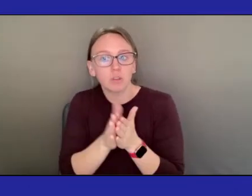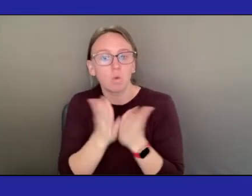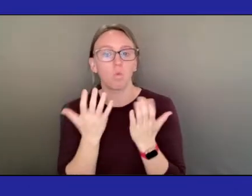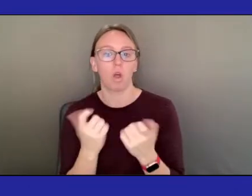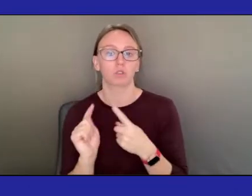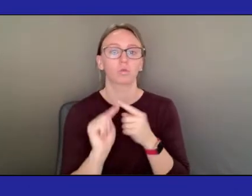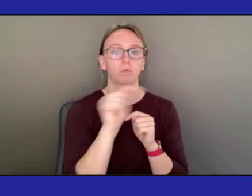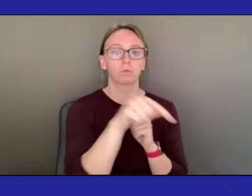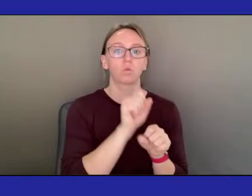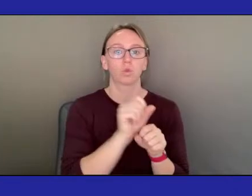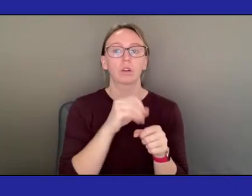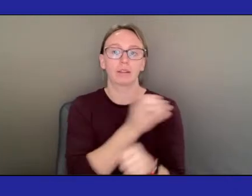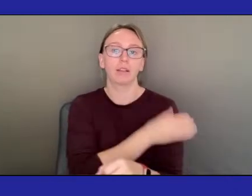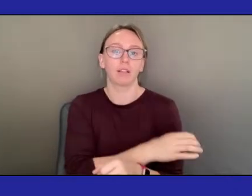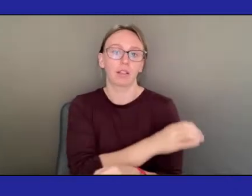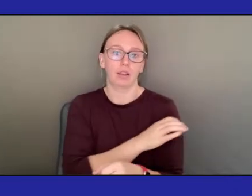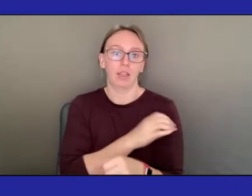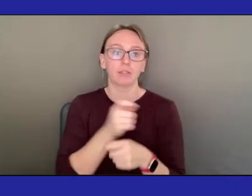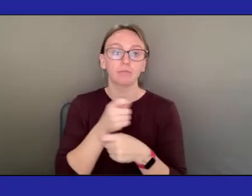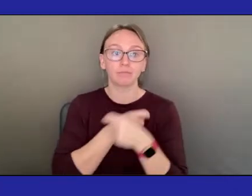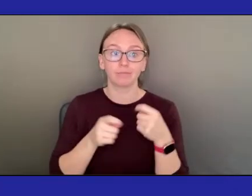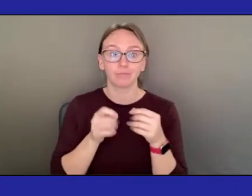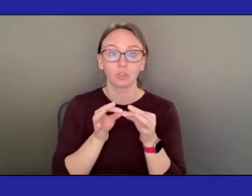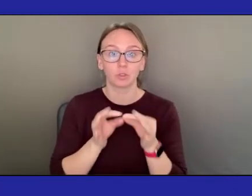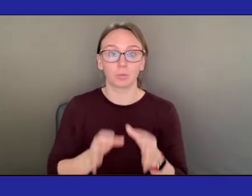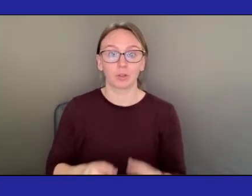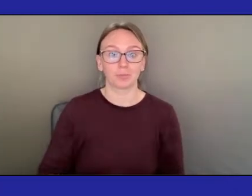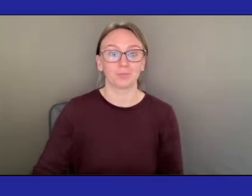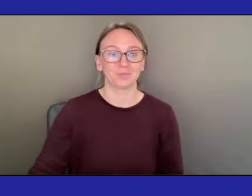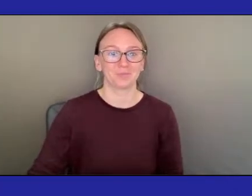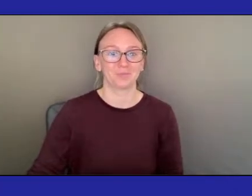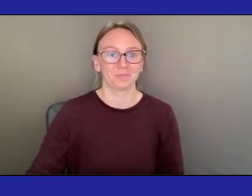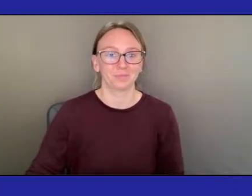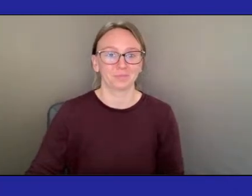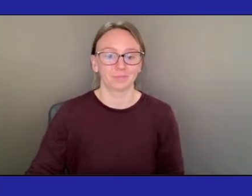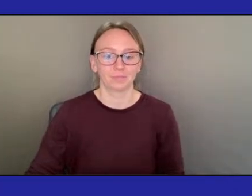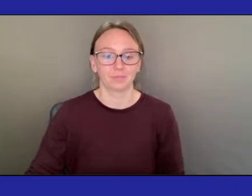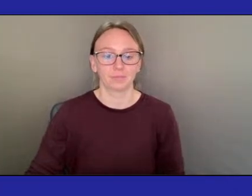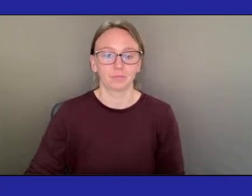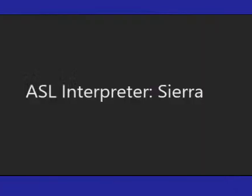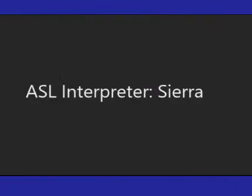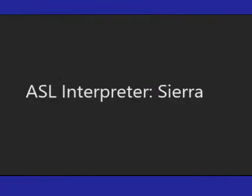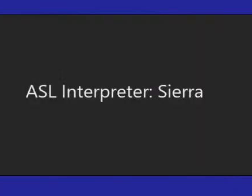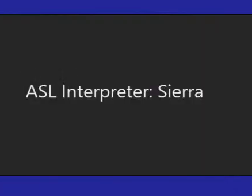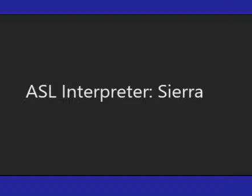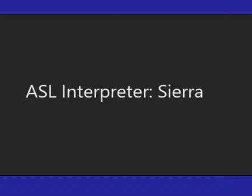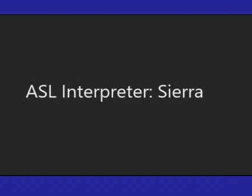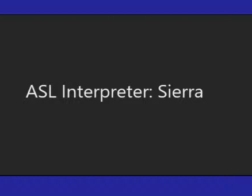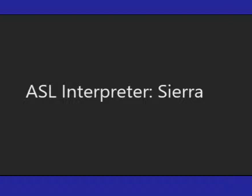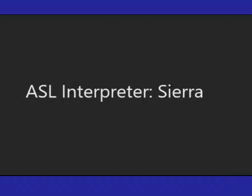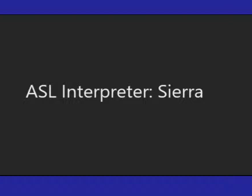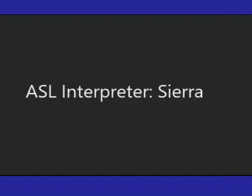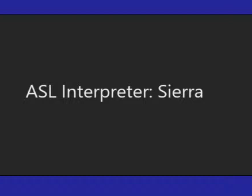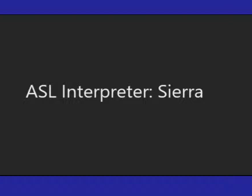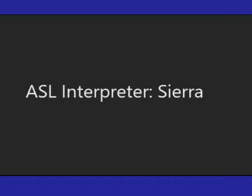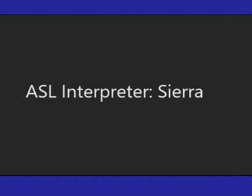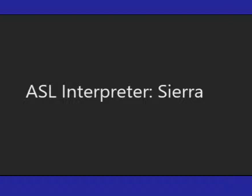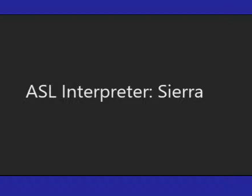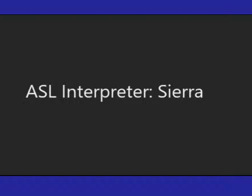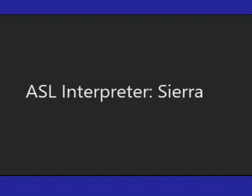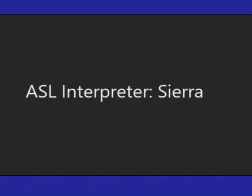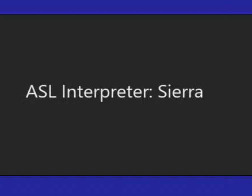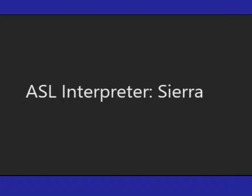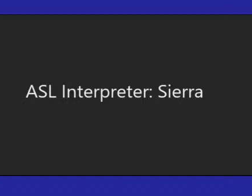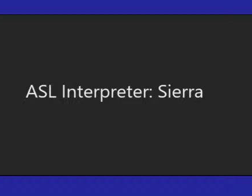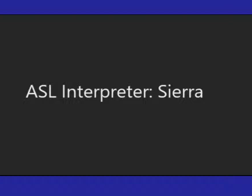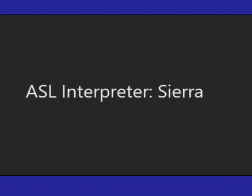And the pay is not as high as a physician, so we can afford them. The key thing is in